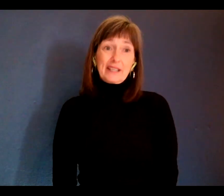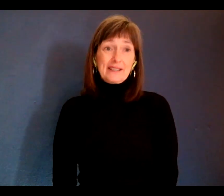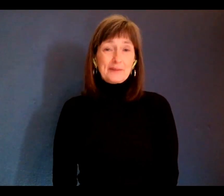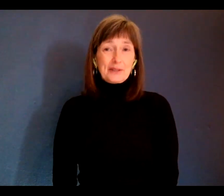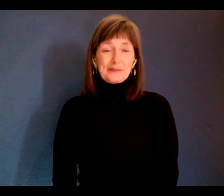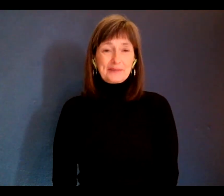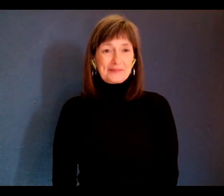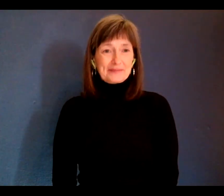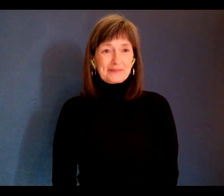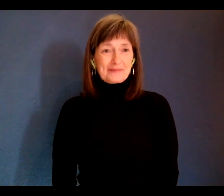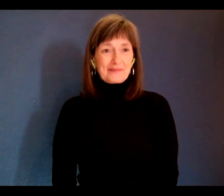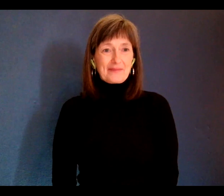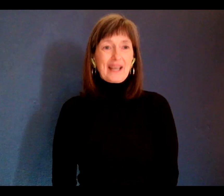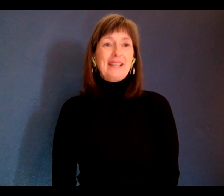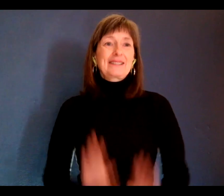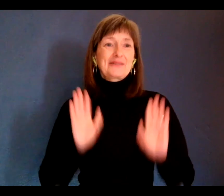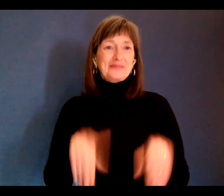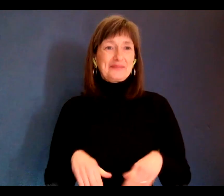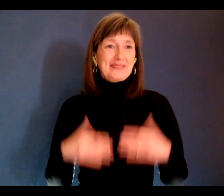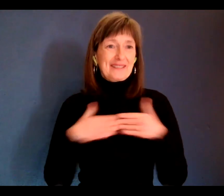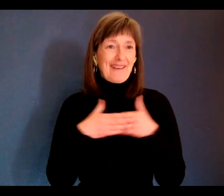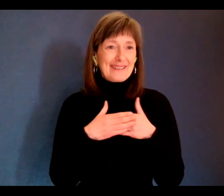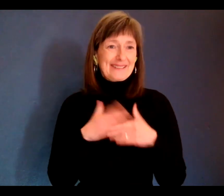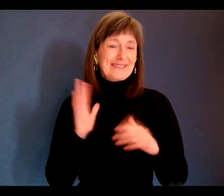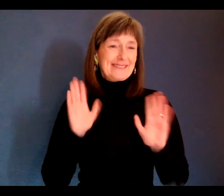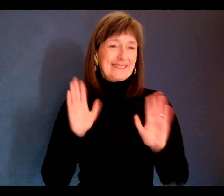Okay, we're going to go without the slides. Sorry, everybody.